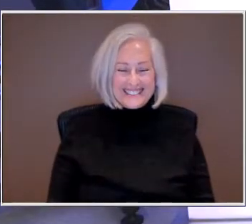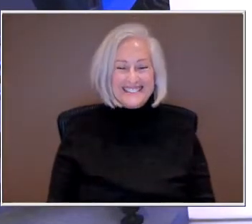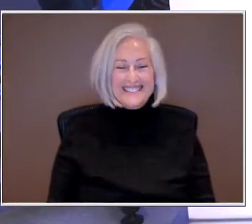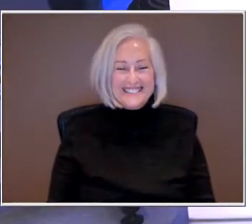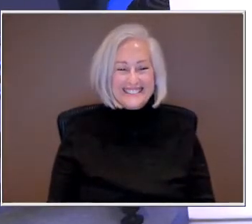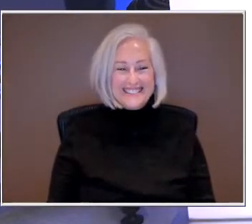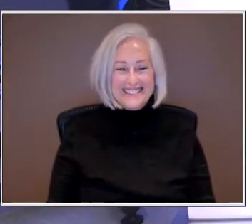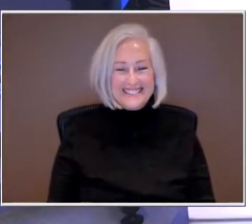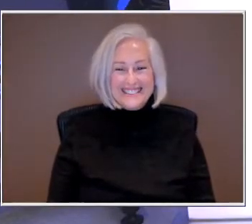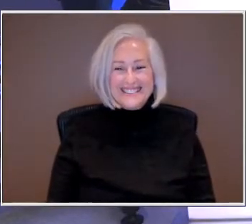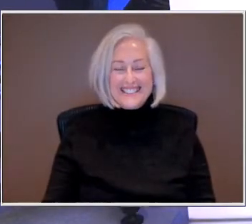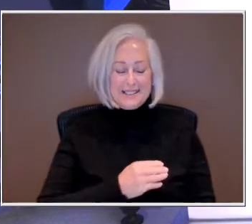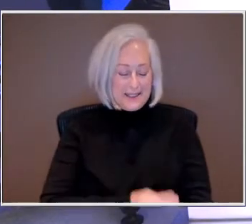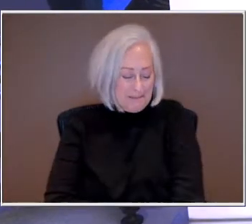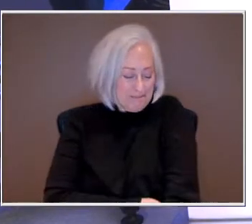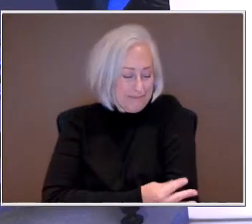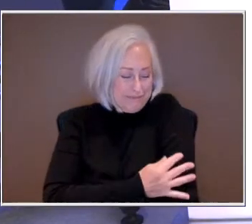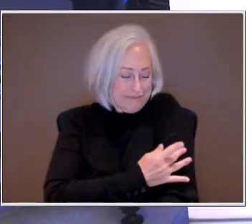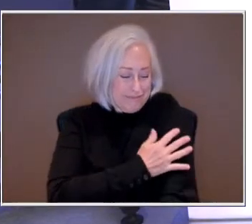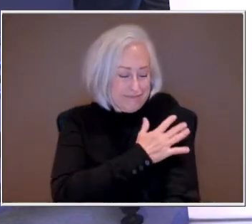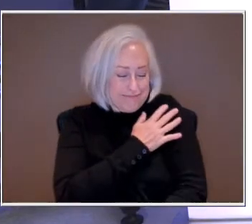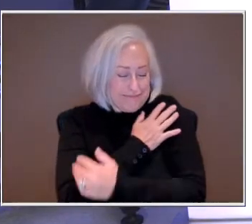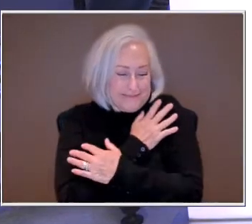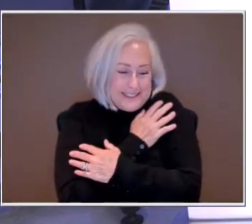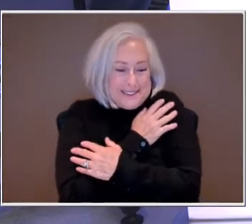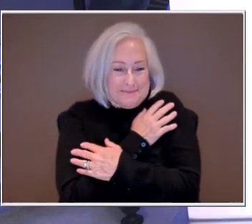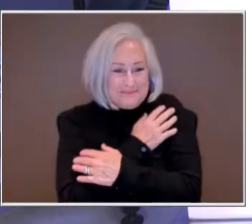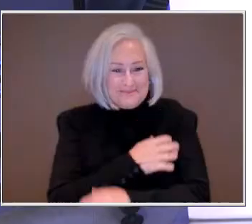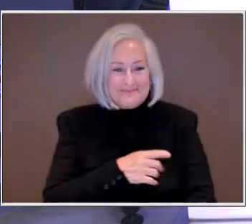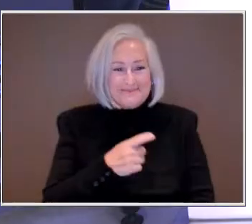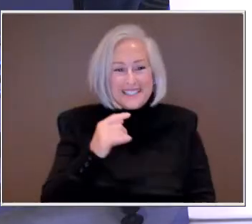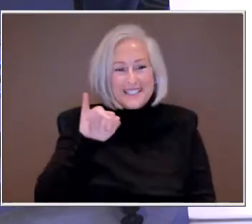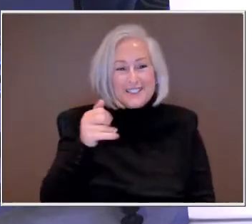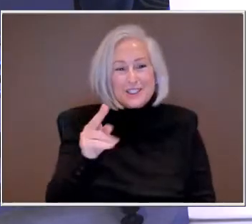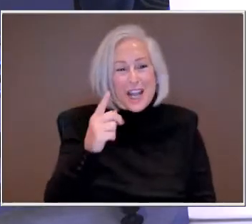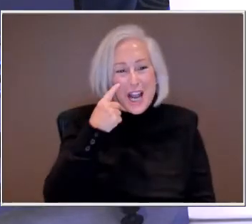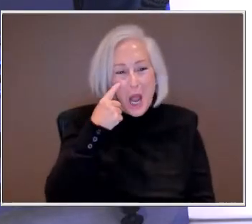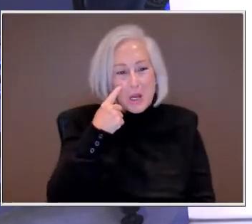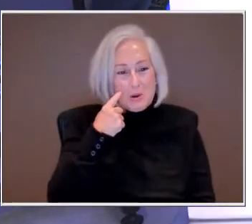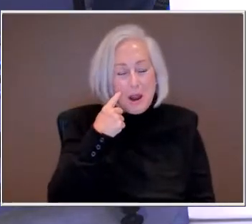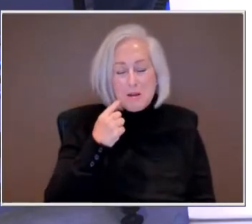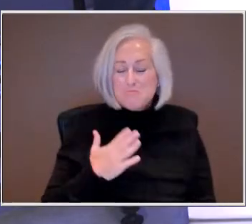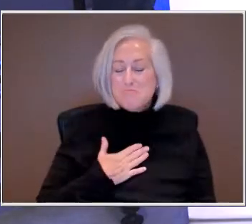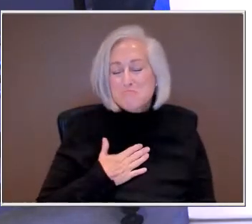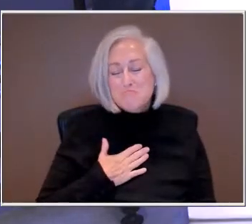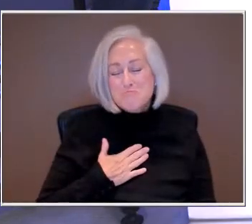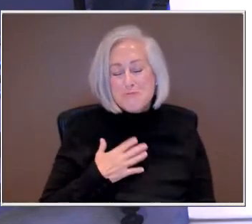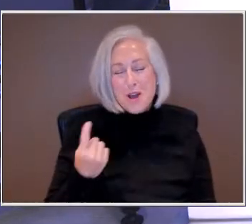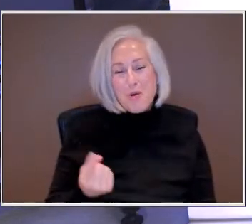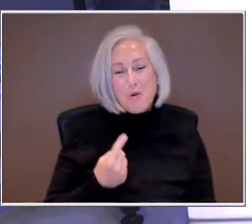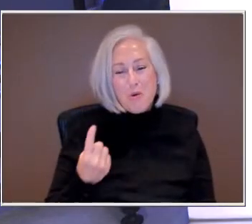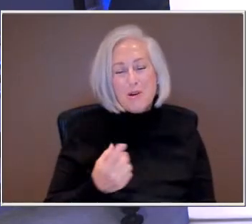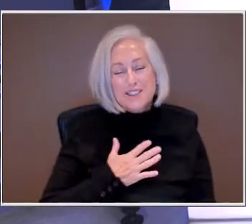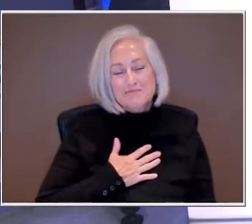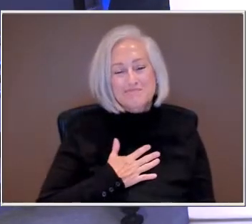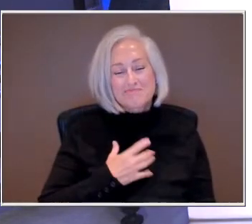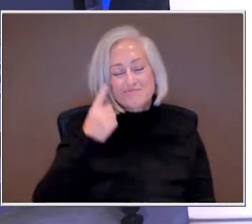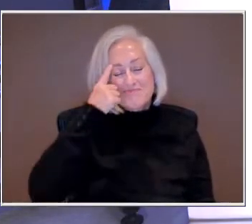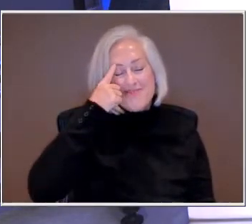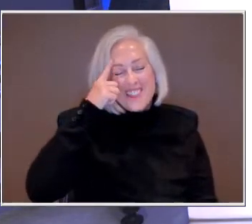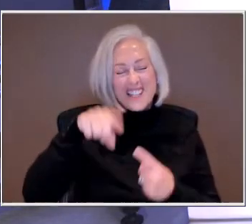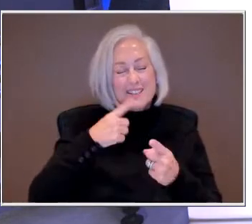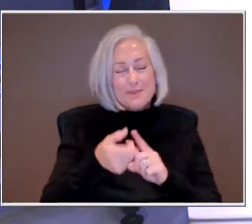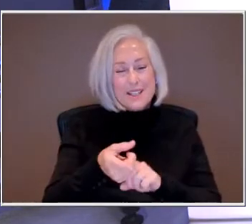That gives me goosebumps. Jan, are you tearing up? Always. What about that moment makes you cry?